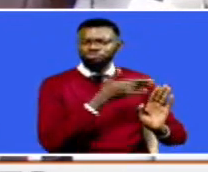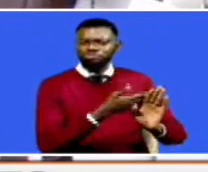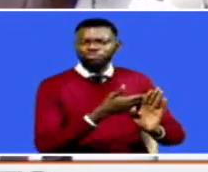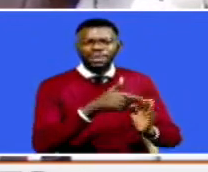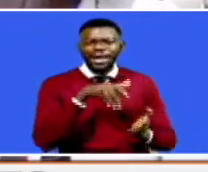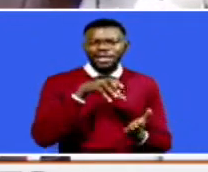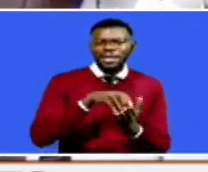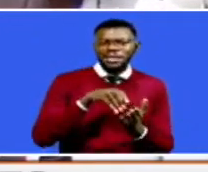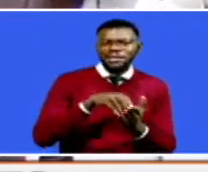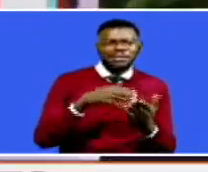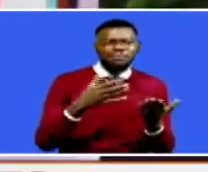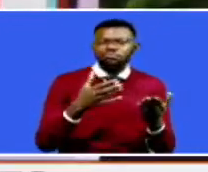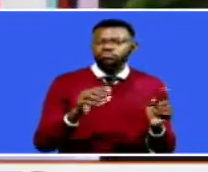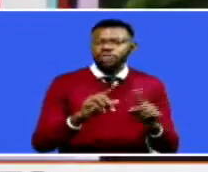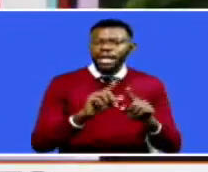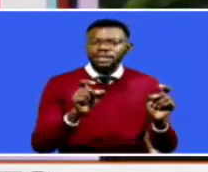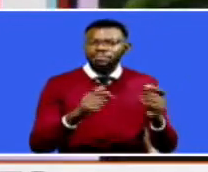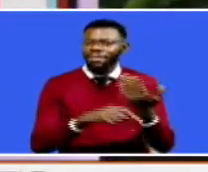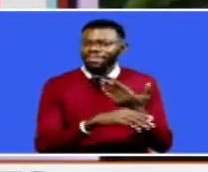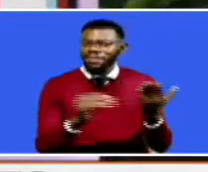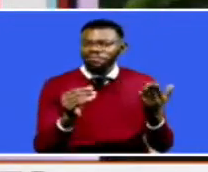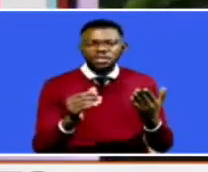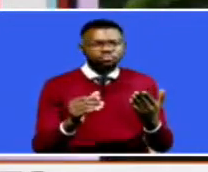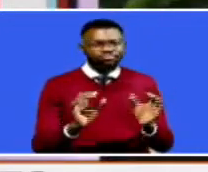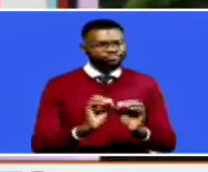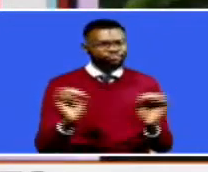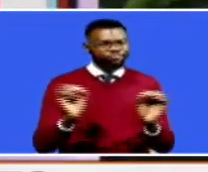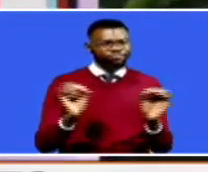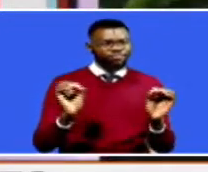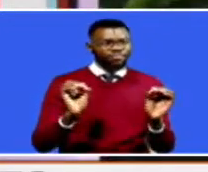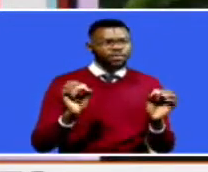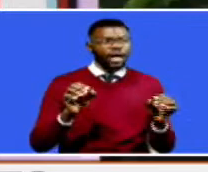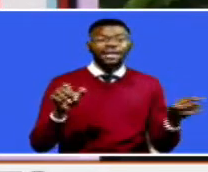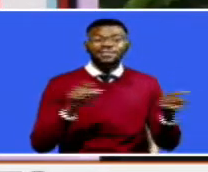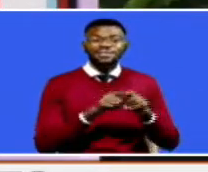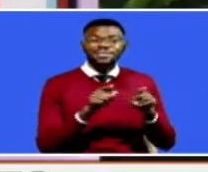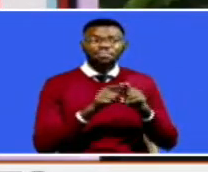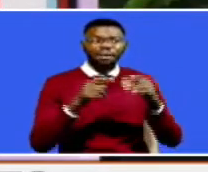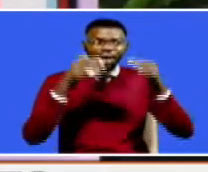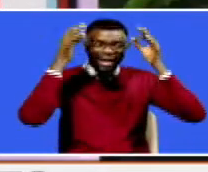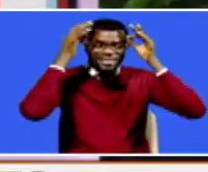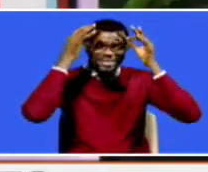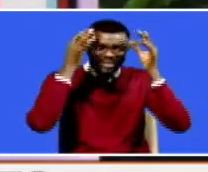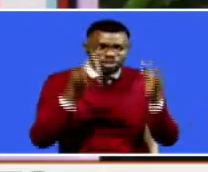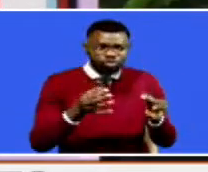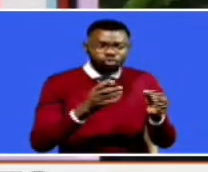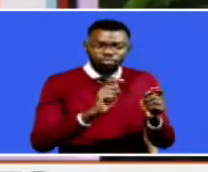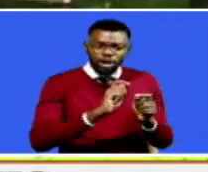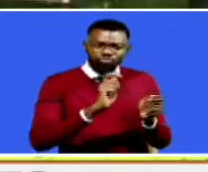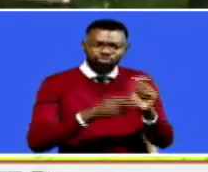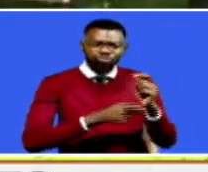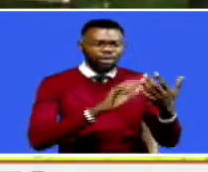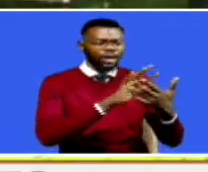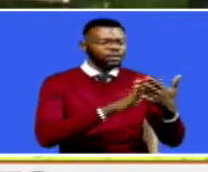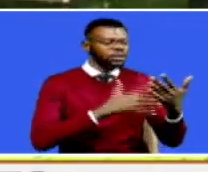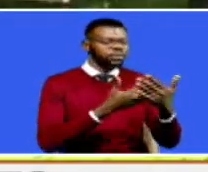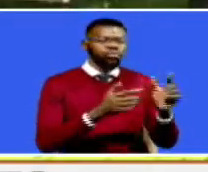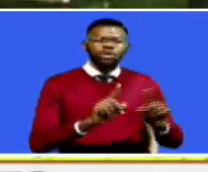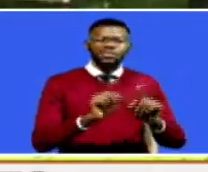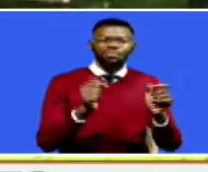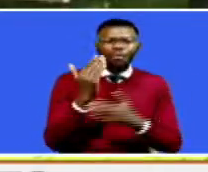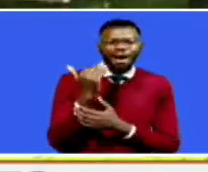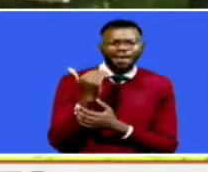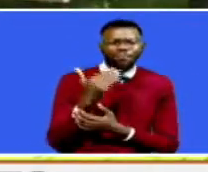case of early exposure. Njengere further pointed out that the decision to vary and change exam timetable is meant to